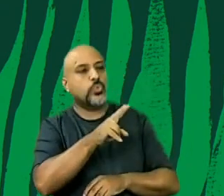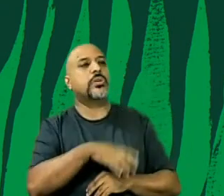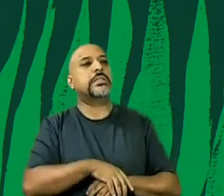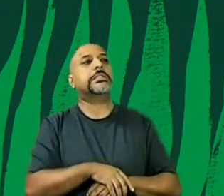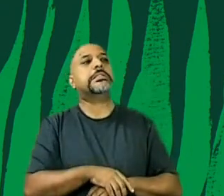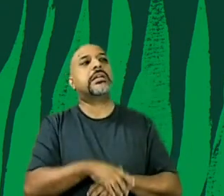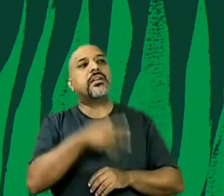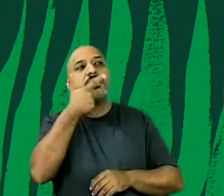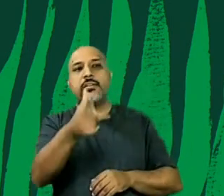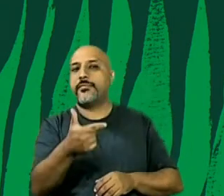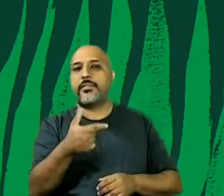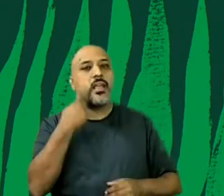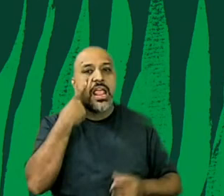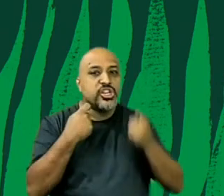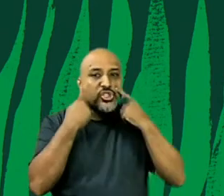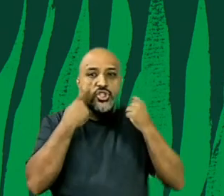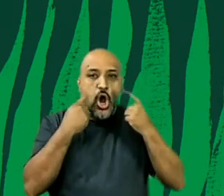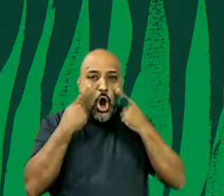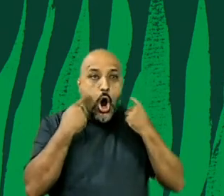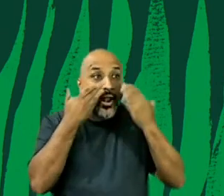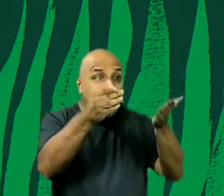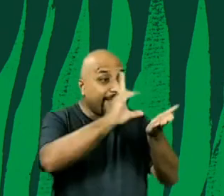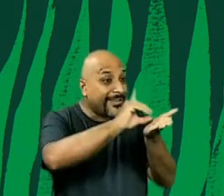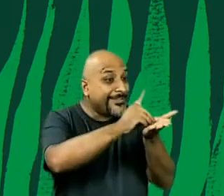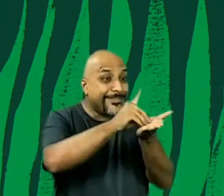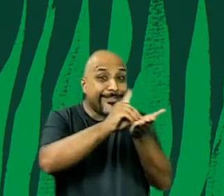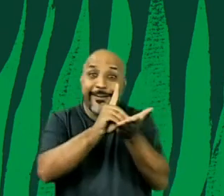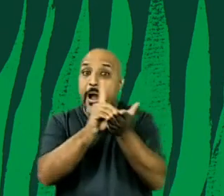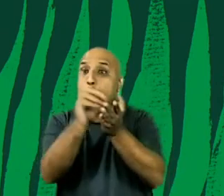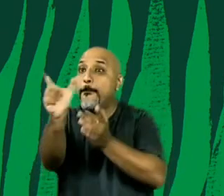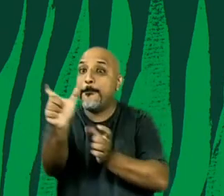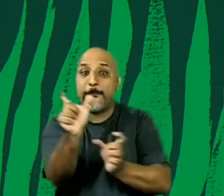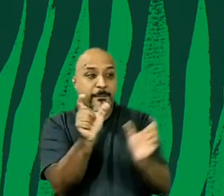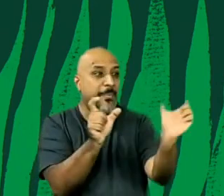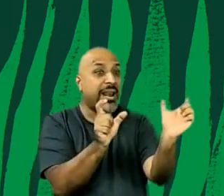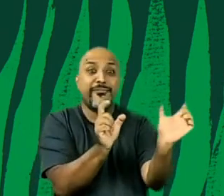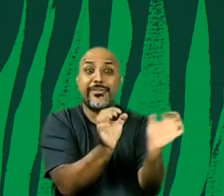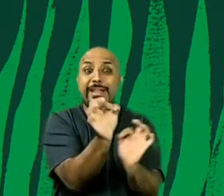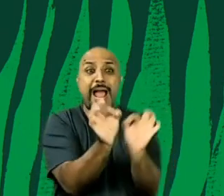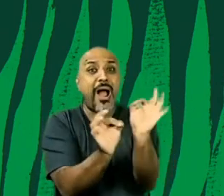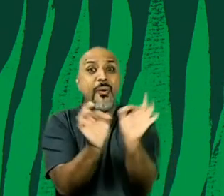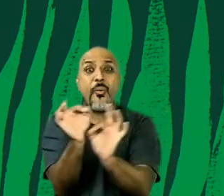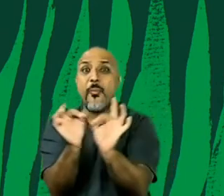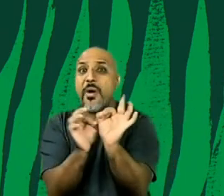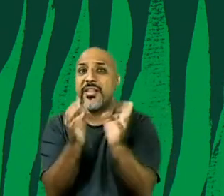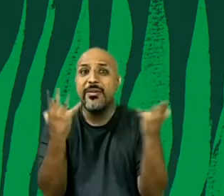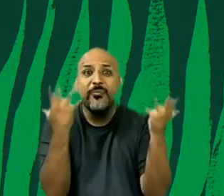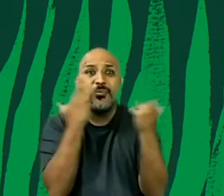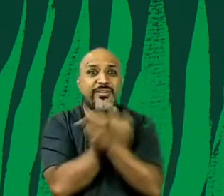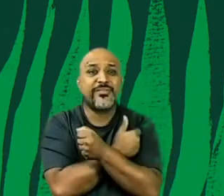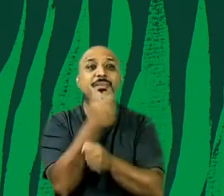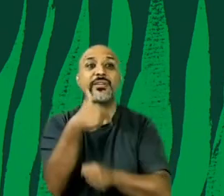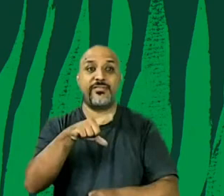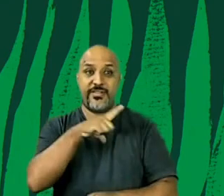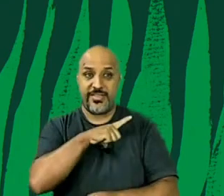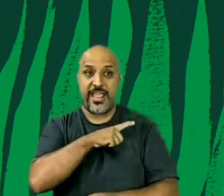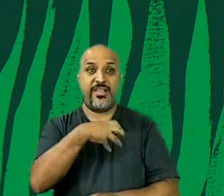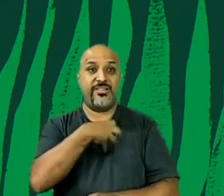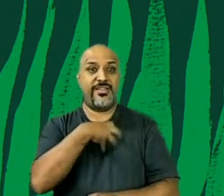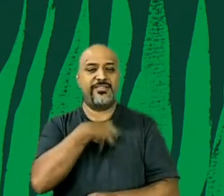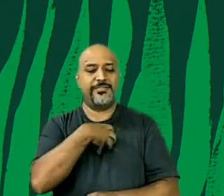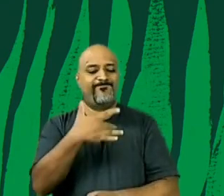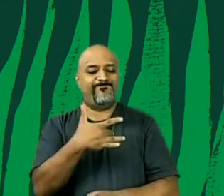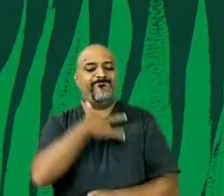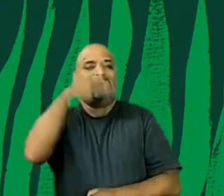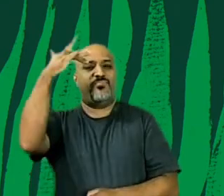and you, where you say that if you weep in front of a dictionary, the words are in there beautiful, but they only gain